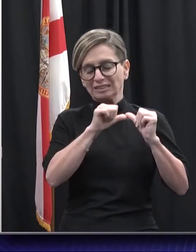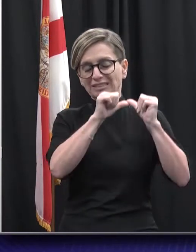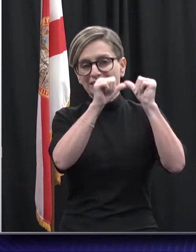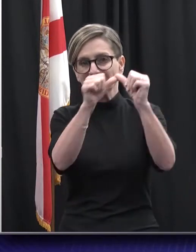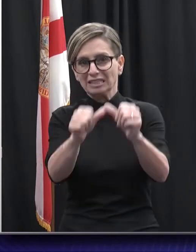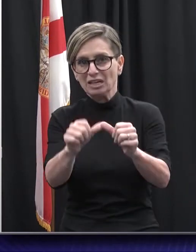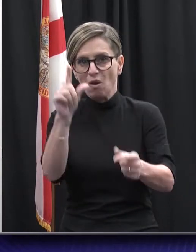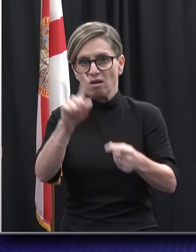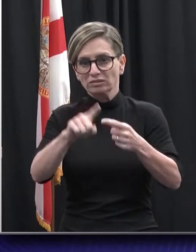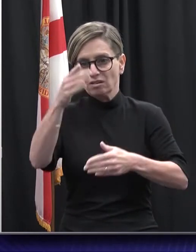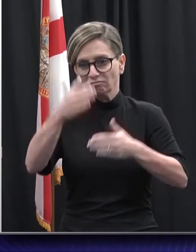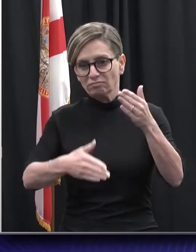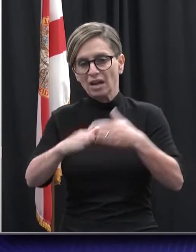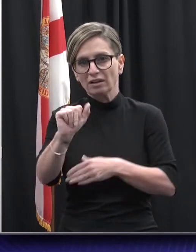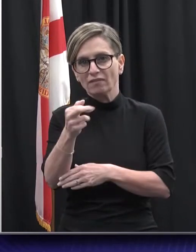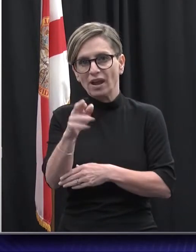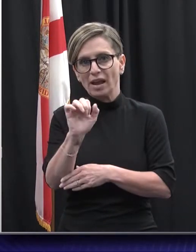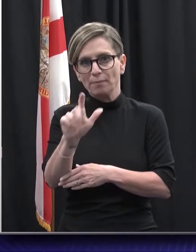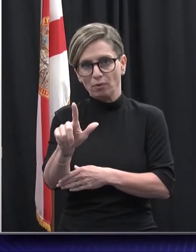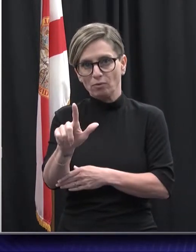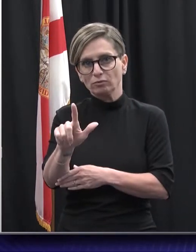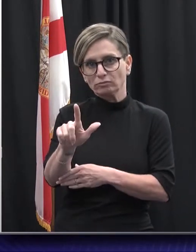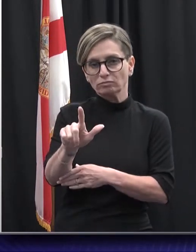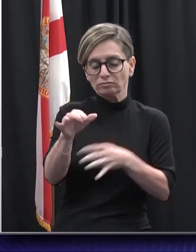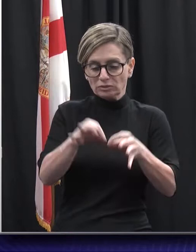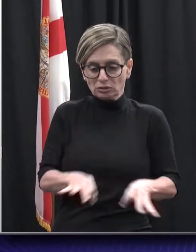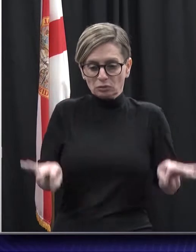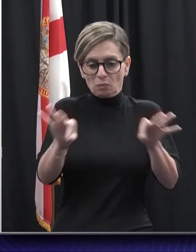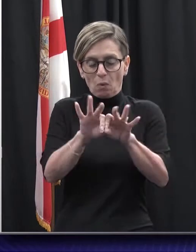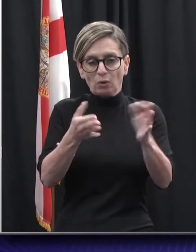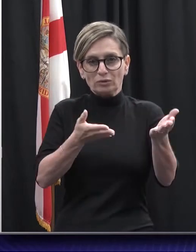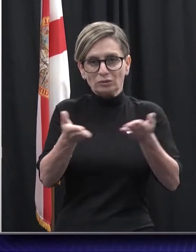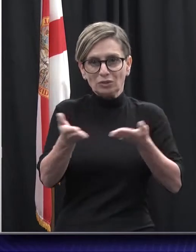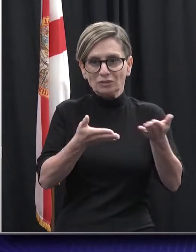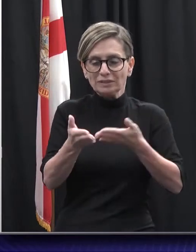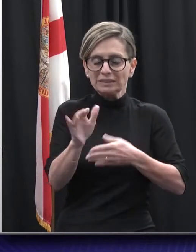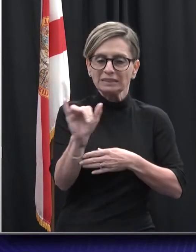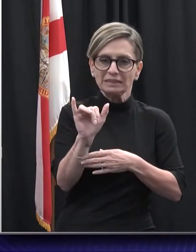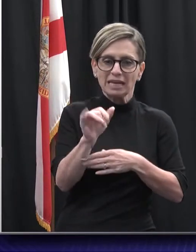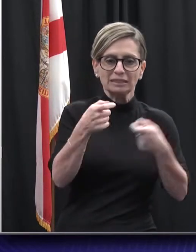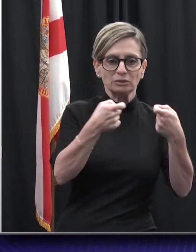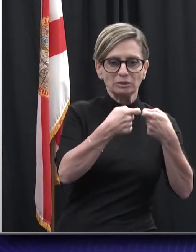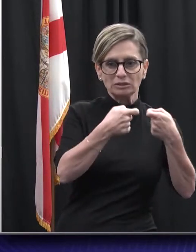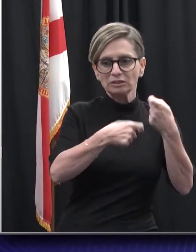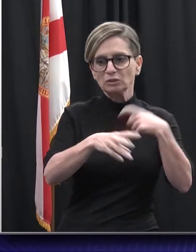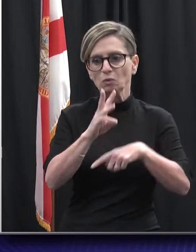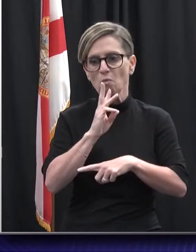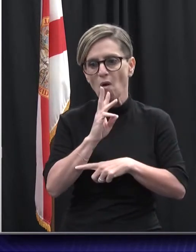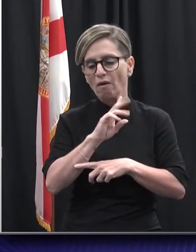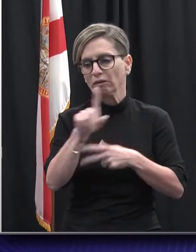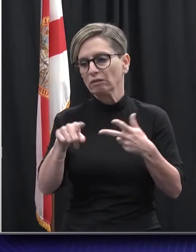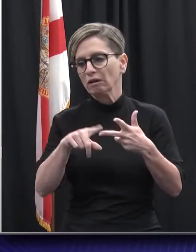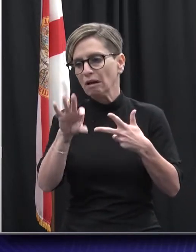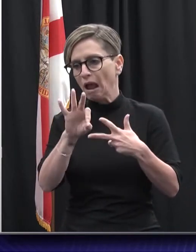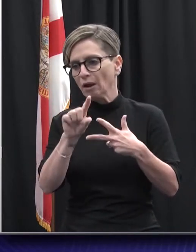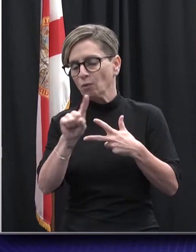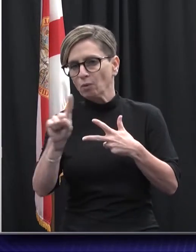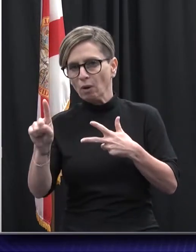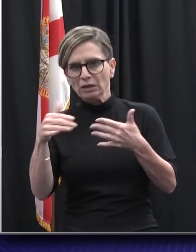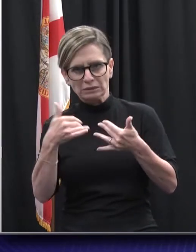essential services during the week and critical services like utilities and 911 services